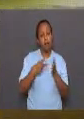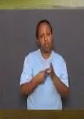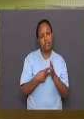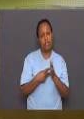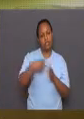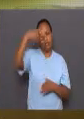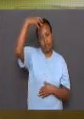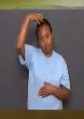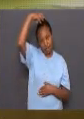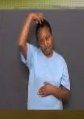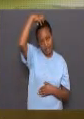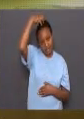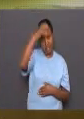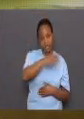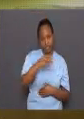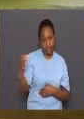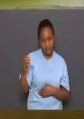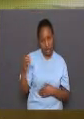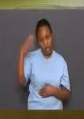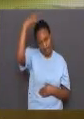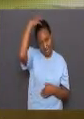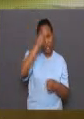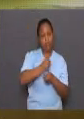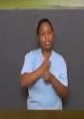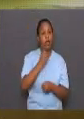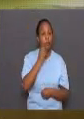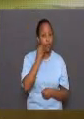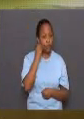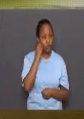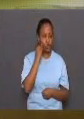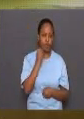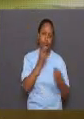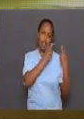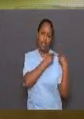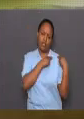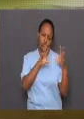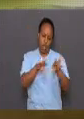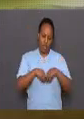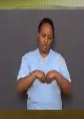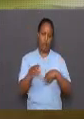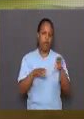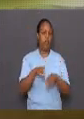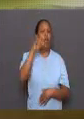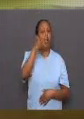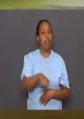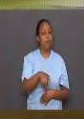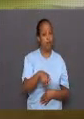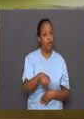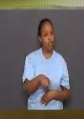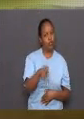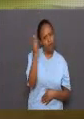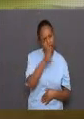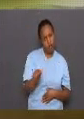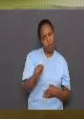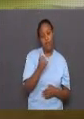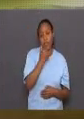that governments and their officials accept responsibilities for any failure